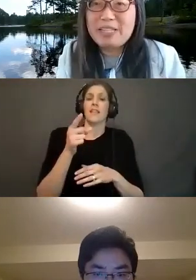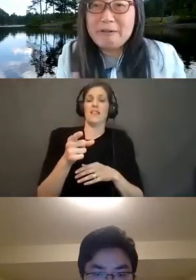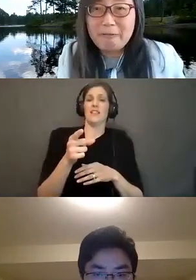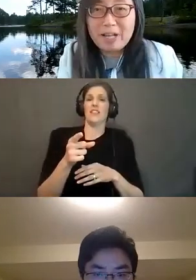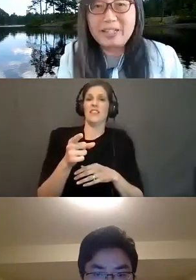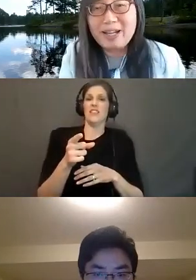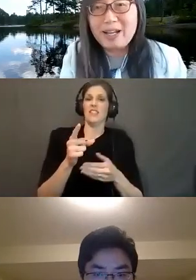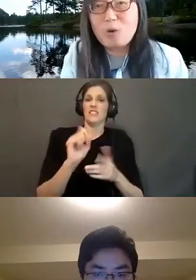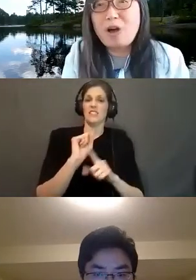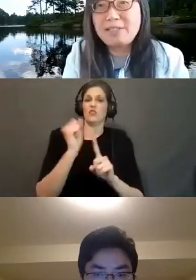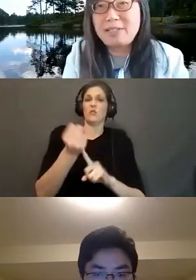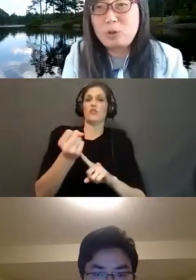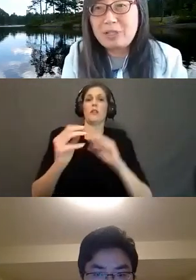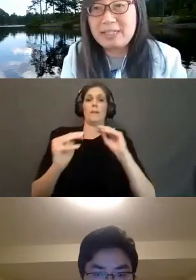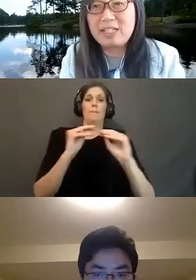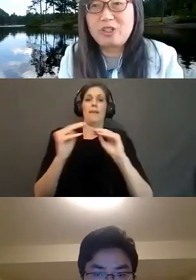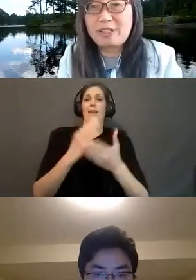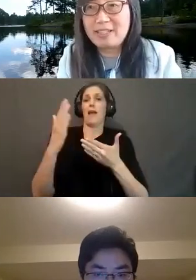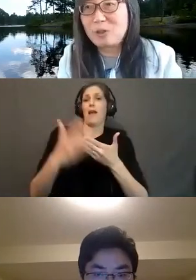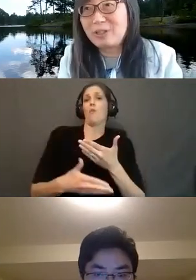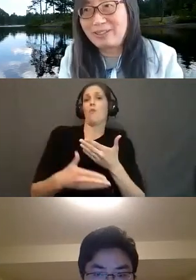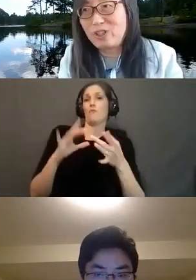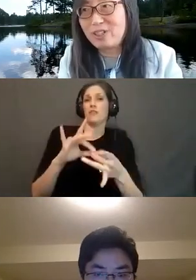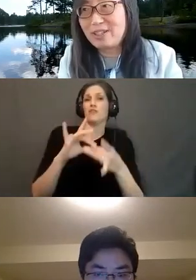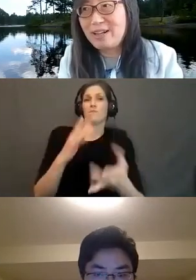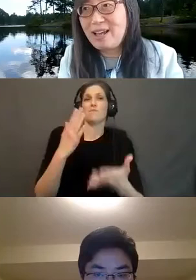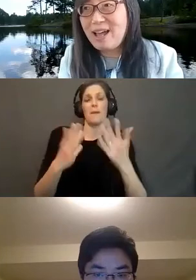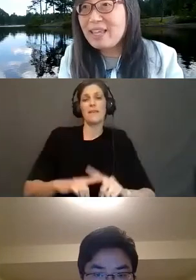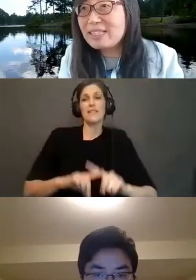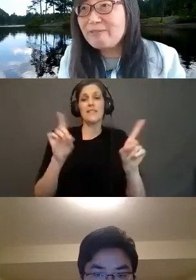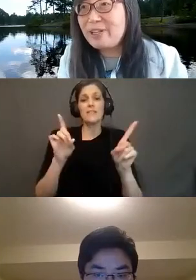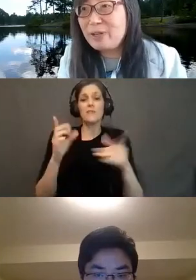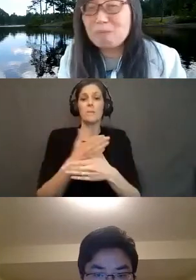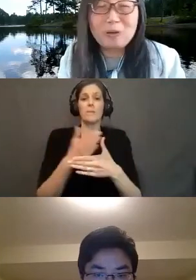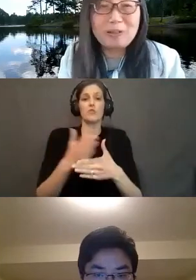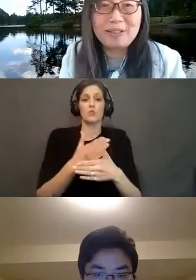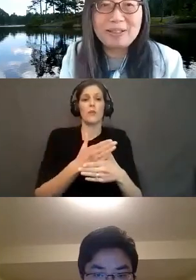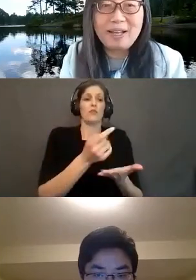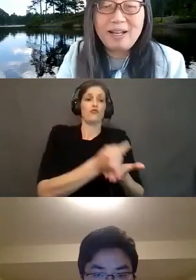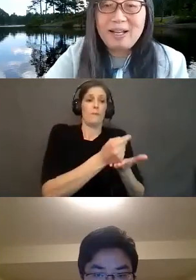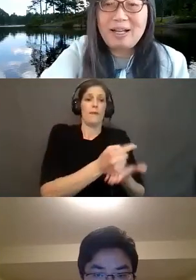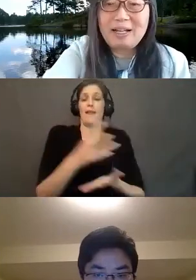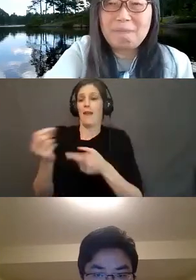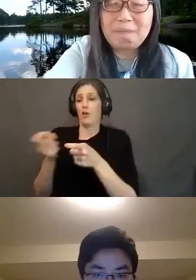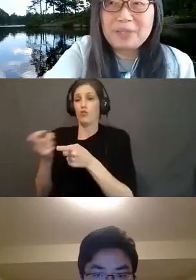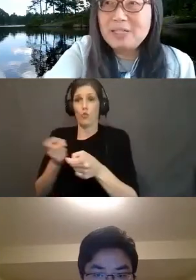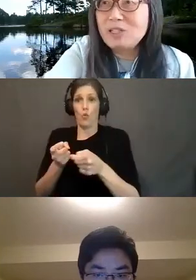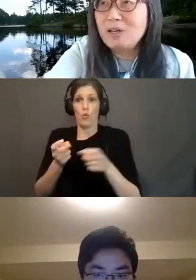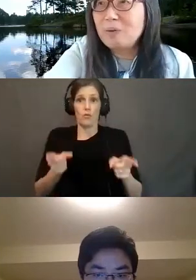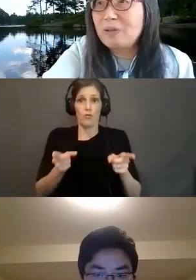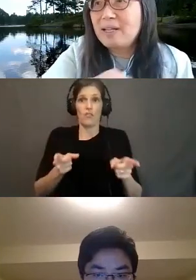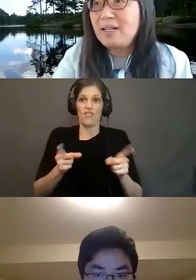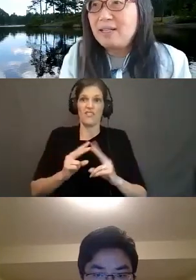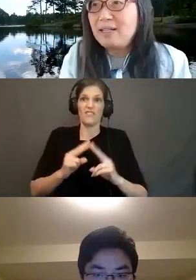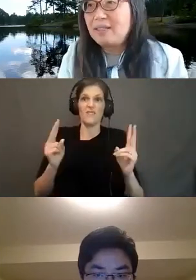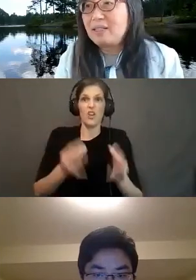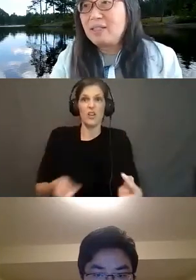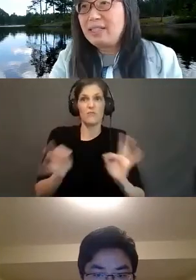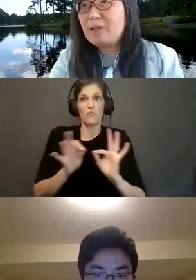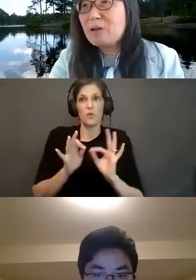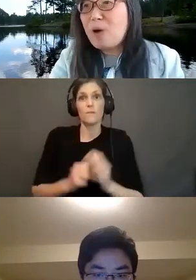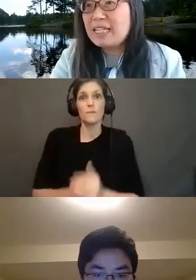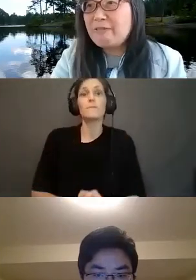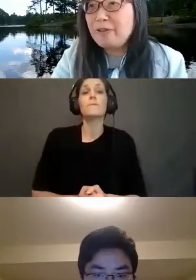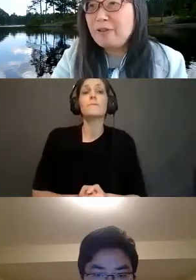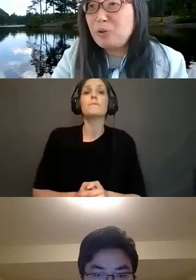could be different across the treated condition and the control condition. And that's very important. So